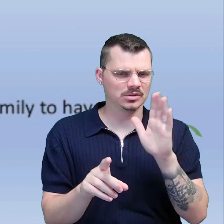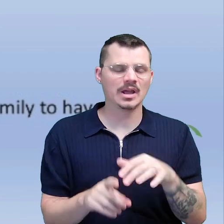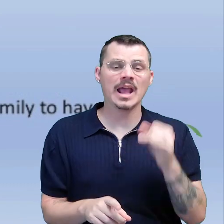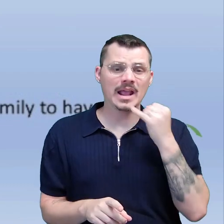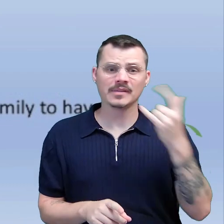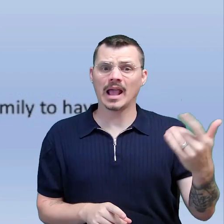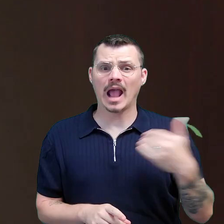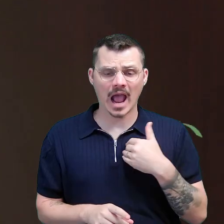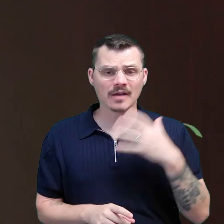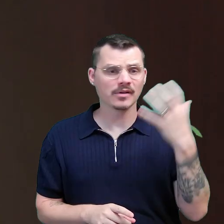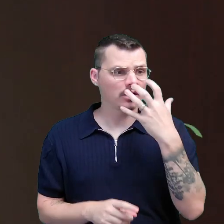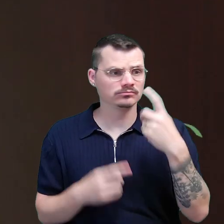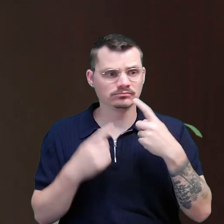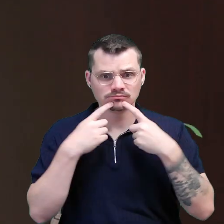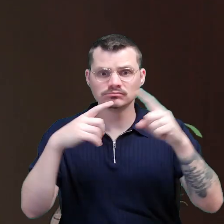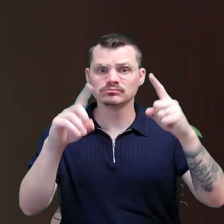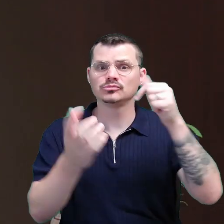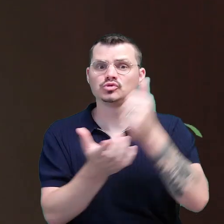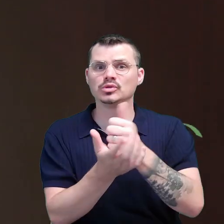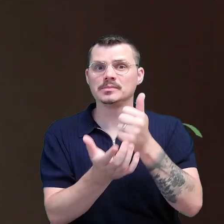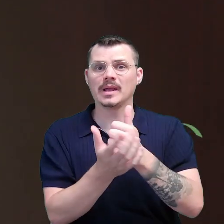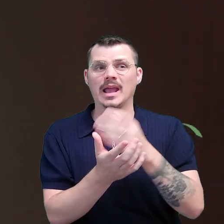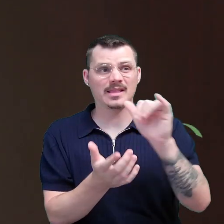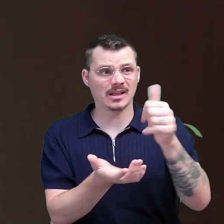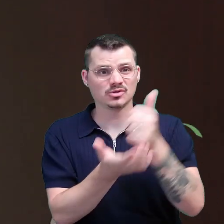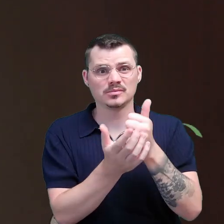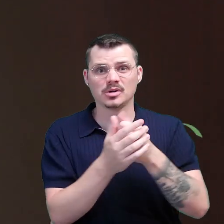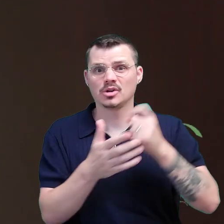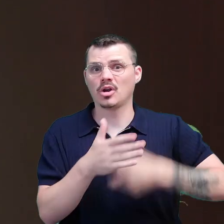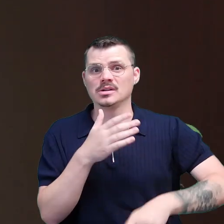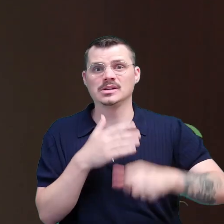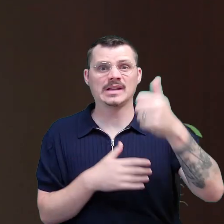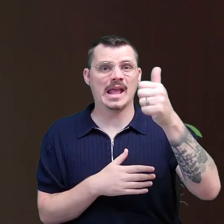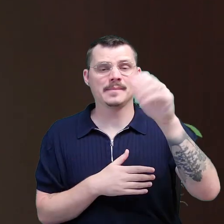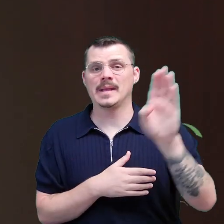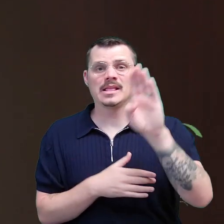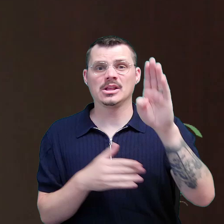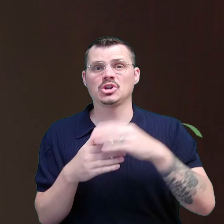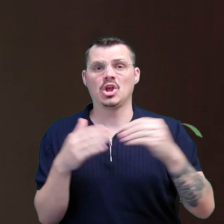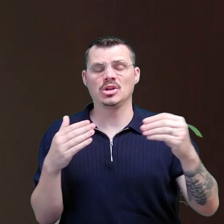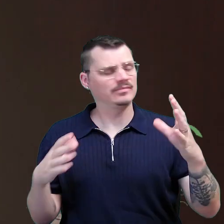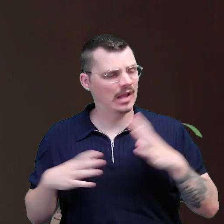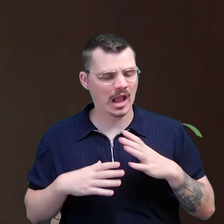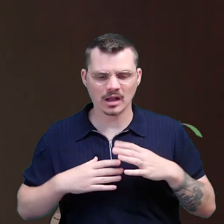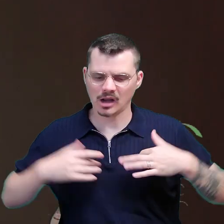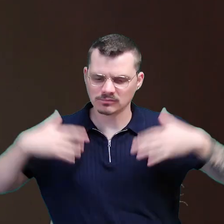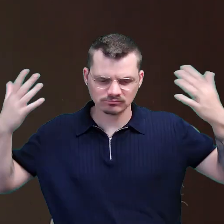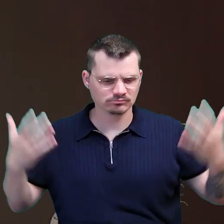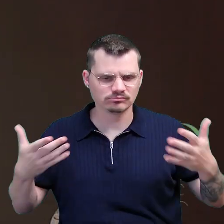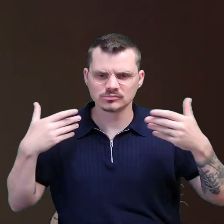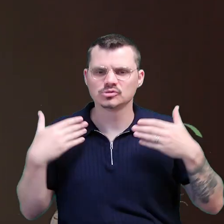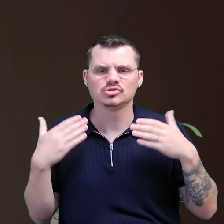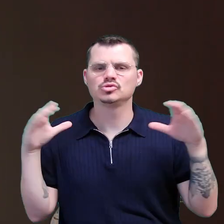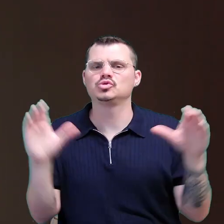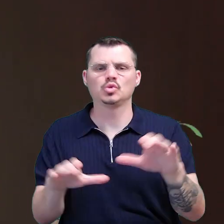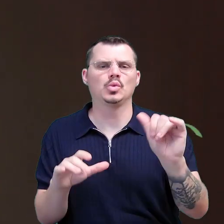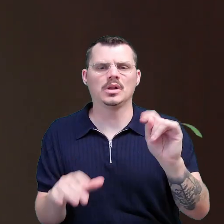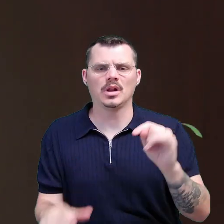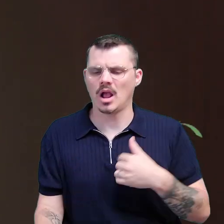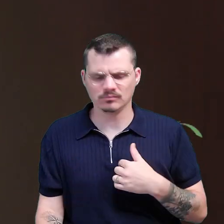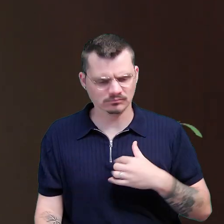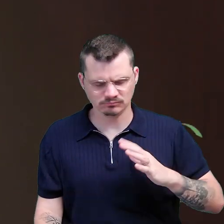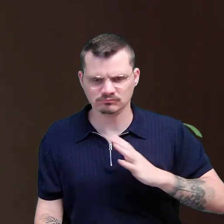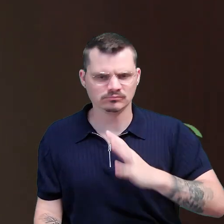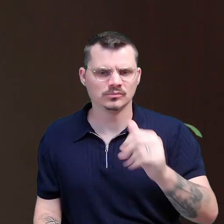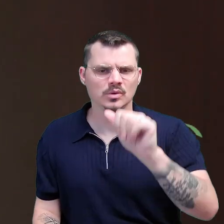miracle treatment and it costs $10 billion, I'm all in. Let's pay for it. Let's do it. I'm very cool